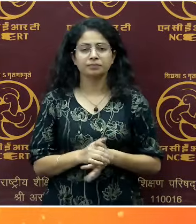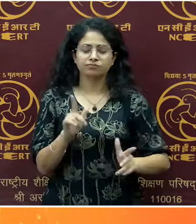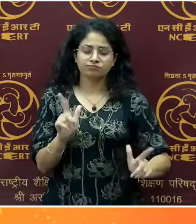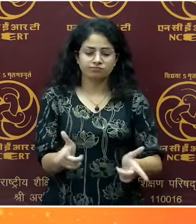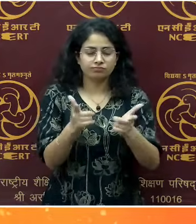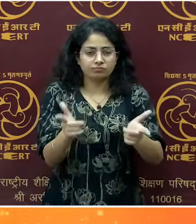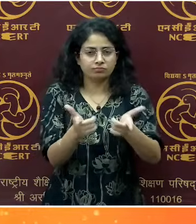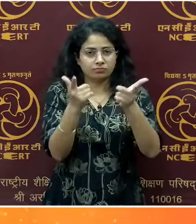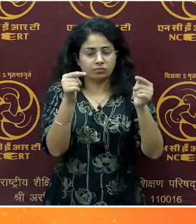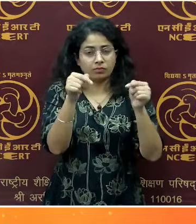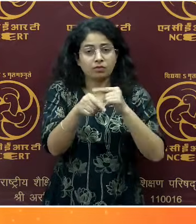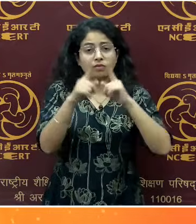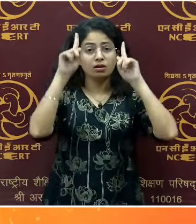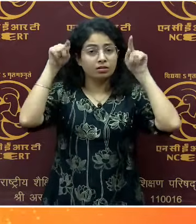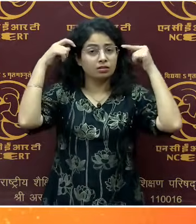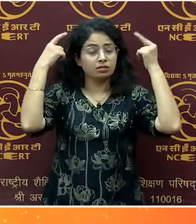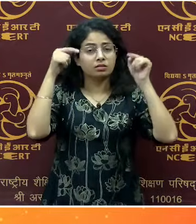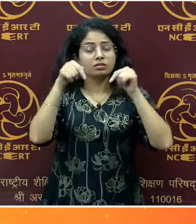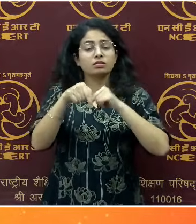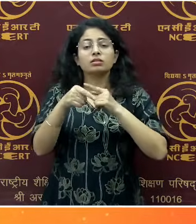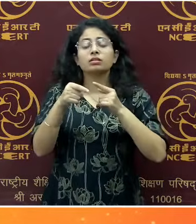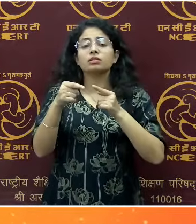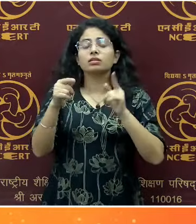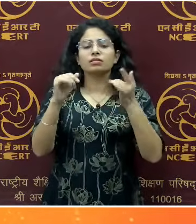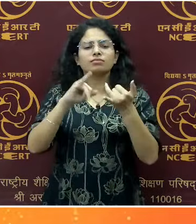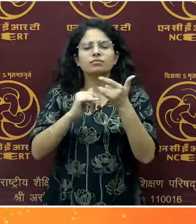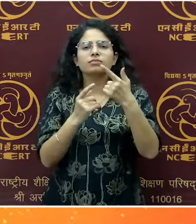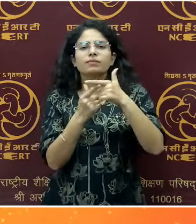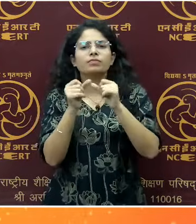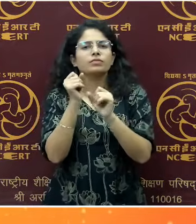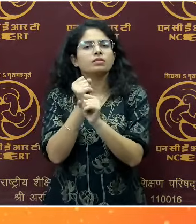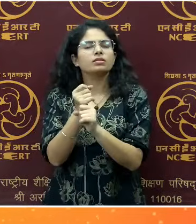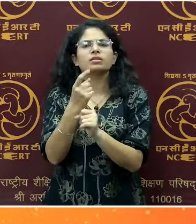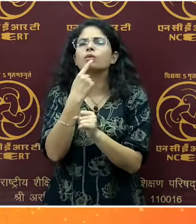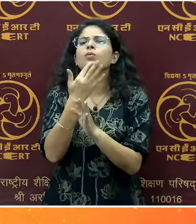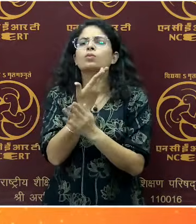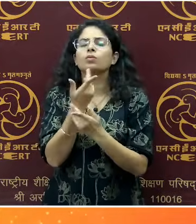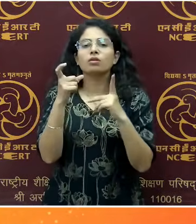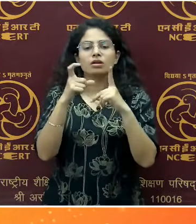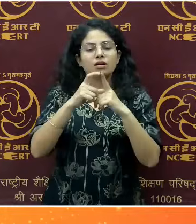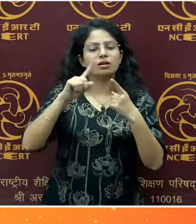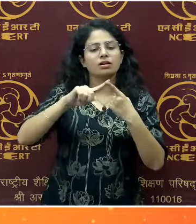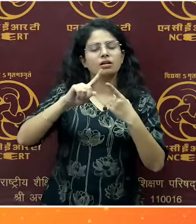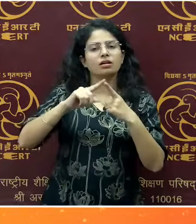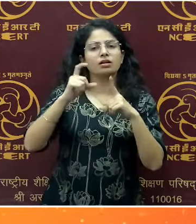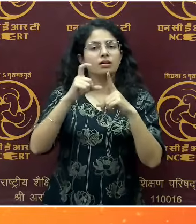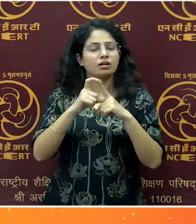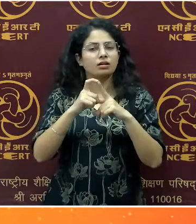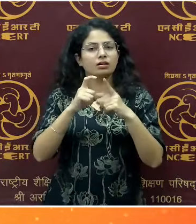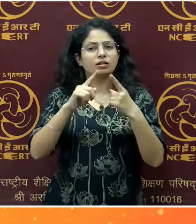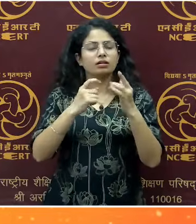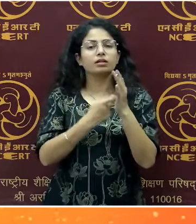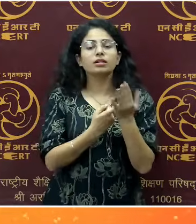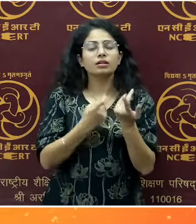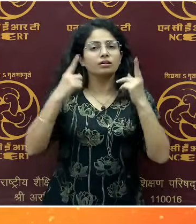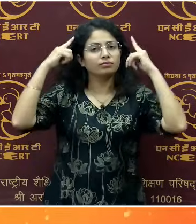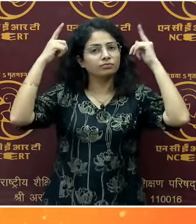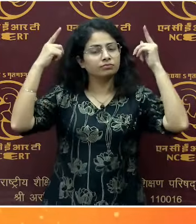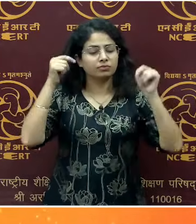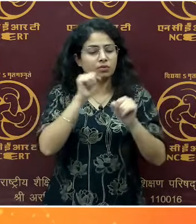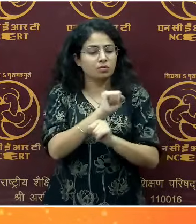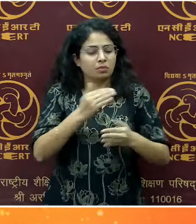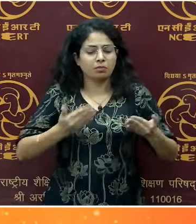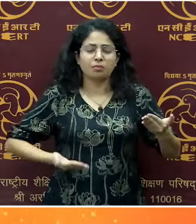forest lived an old stag. That's a male deer. You can also see in the picture the old stag. Right. So, he was known for his kindness.